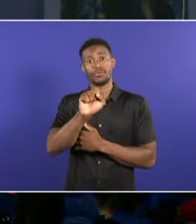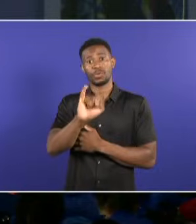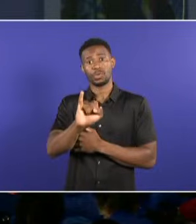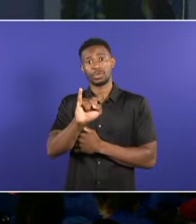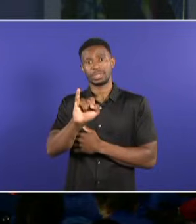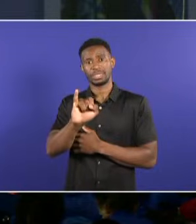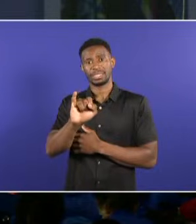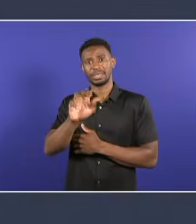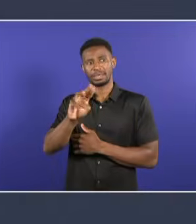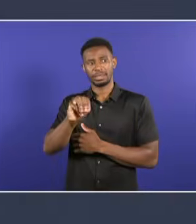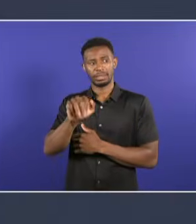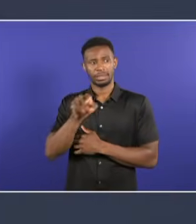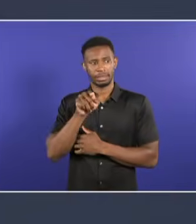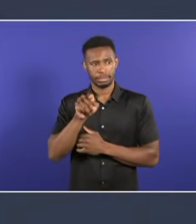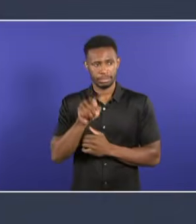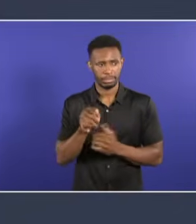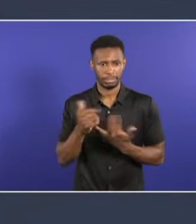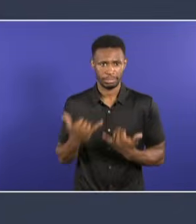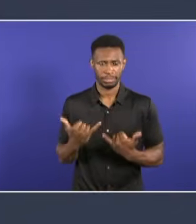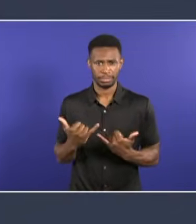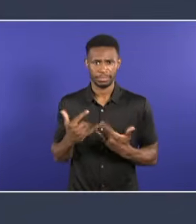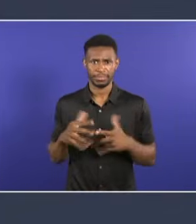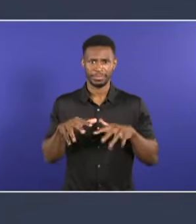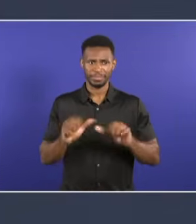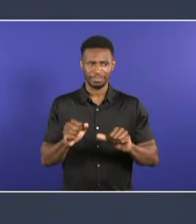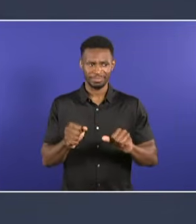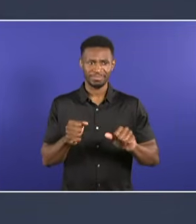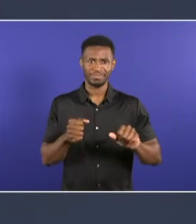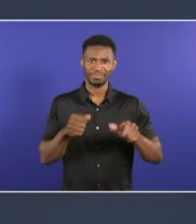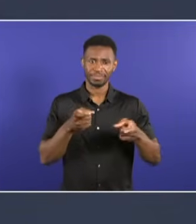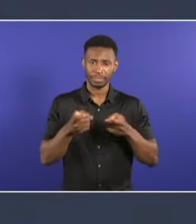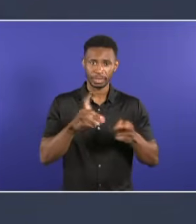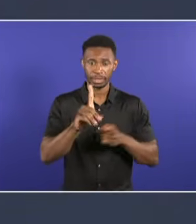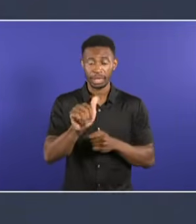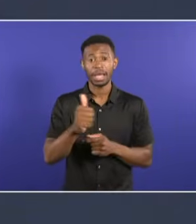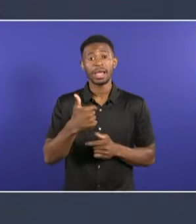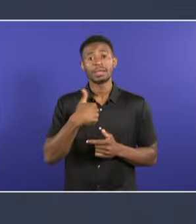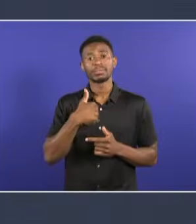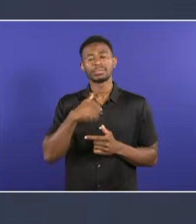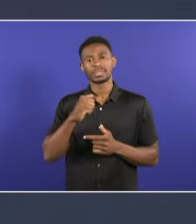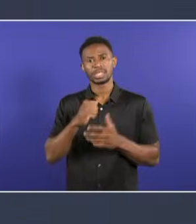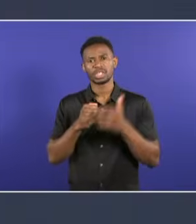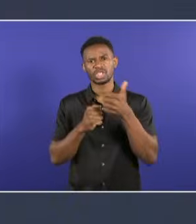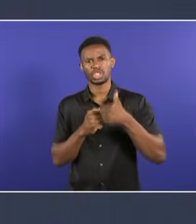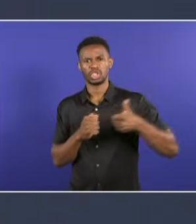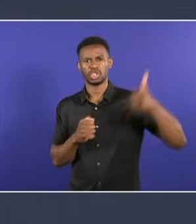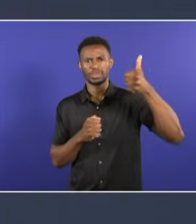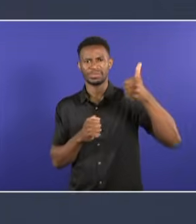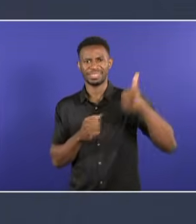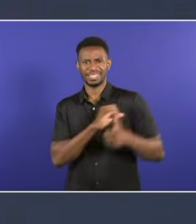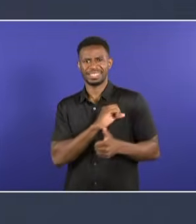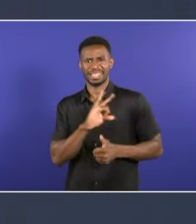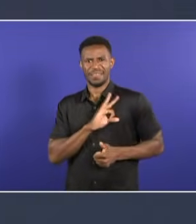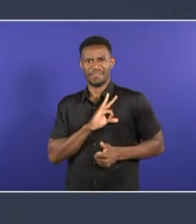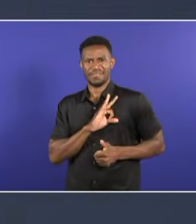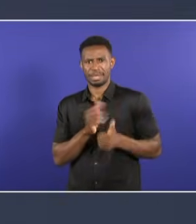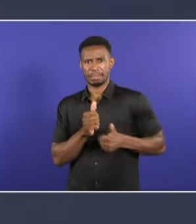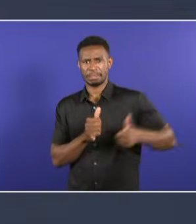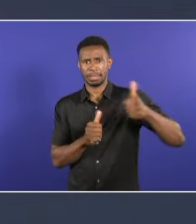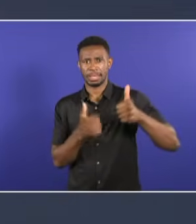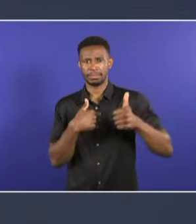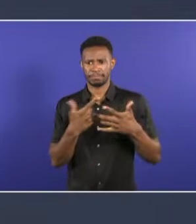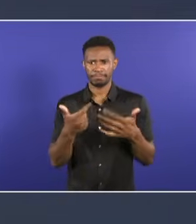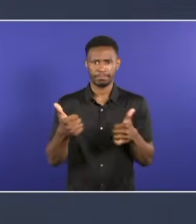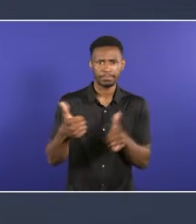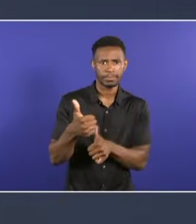I had the privilege, the genuine privilege, of serving as his chief of staff. During that time, I learned something that shaped